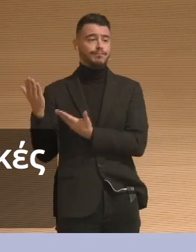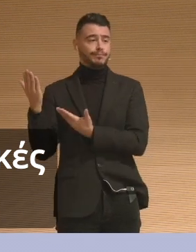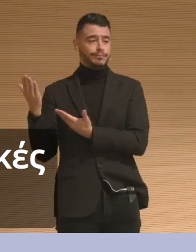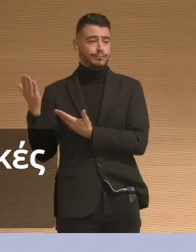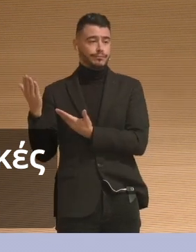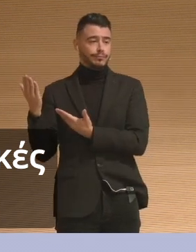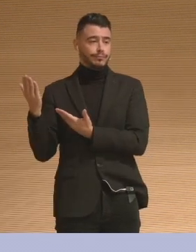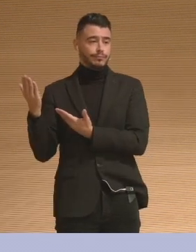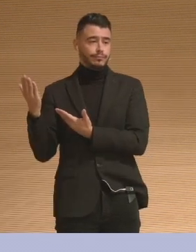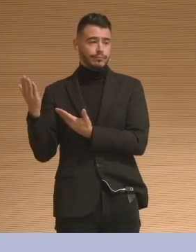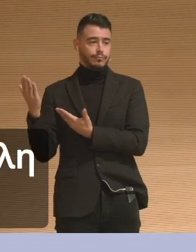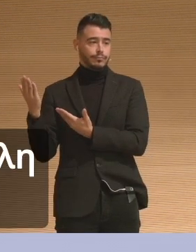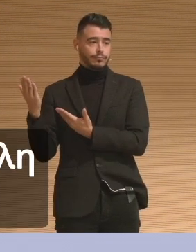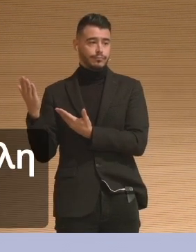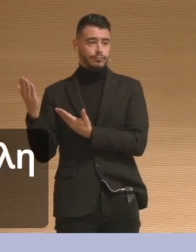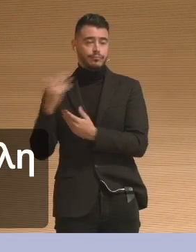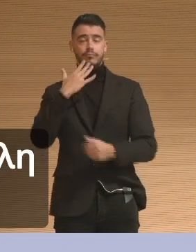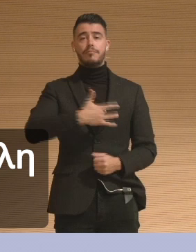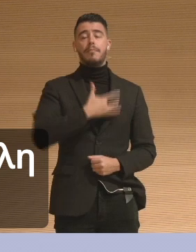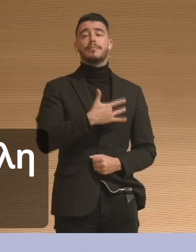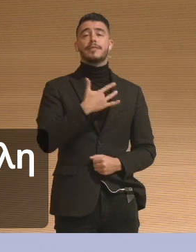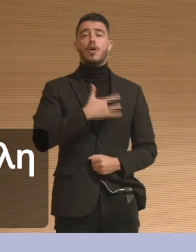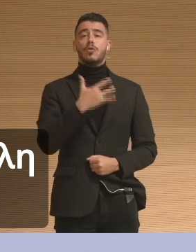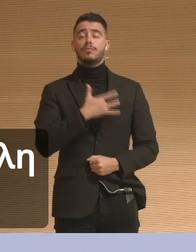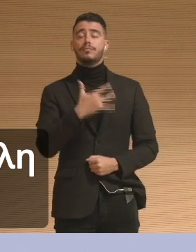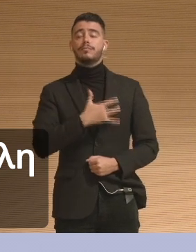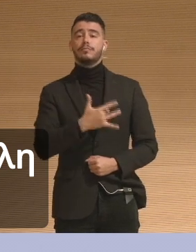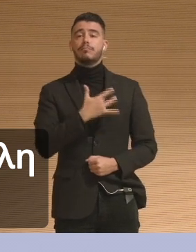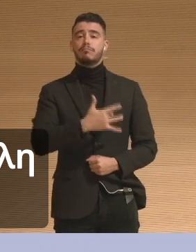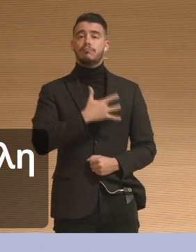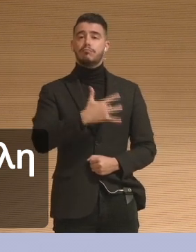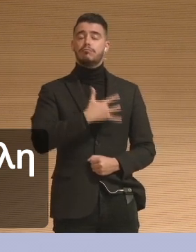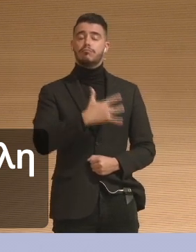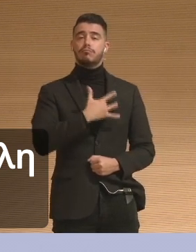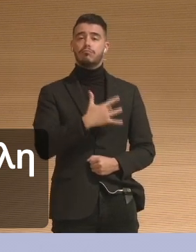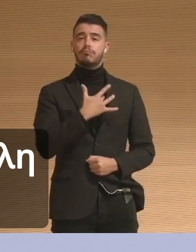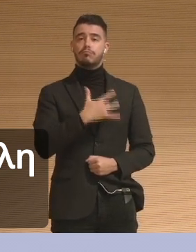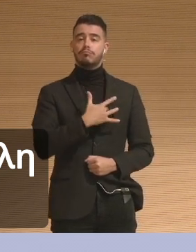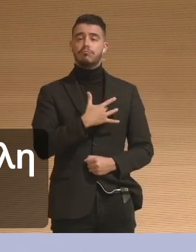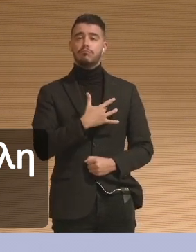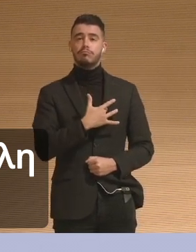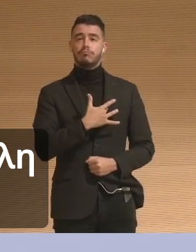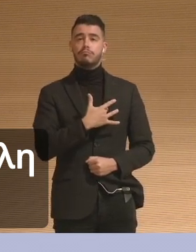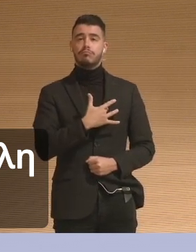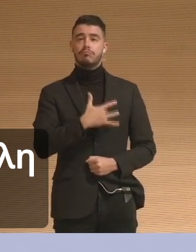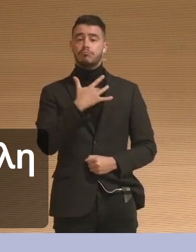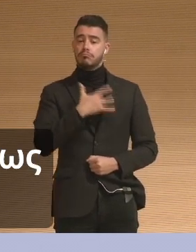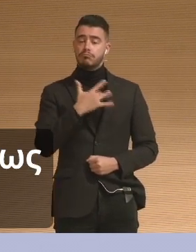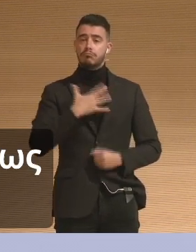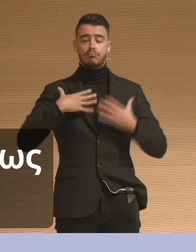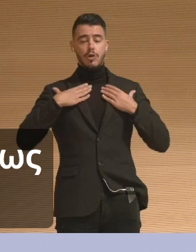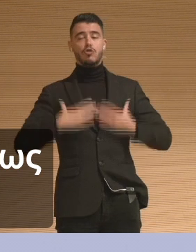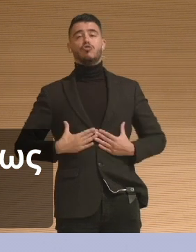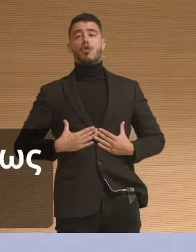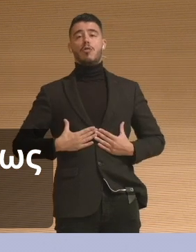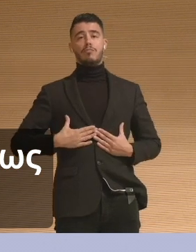to improving health, meaning that they could offer another alternative to pharmacological prescribing, which